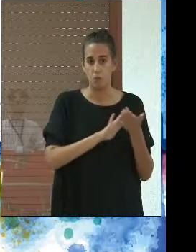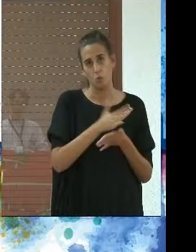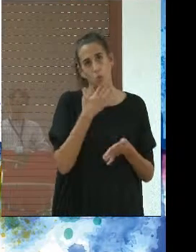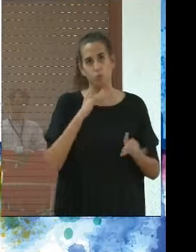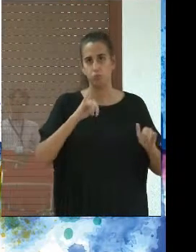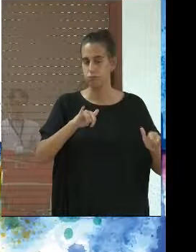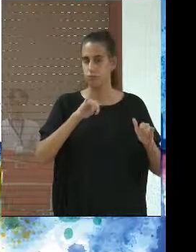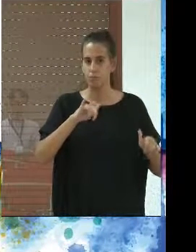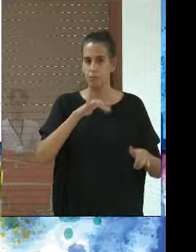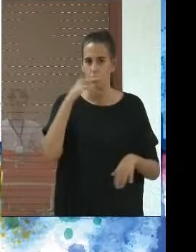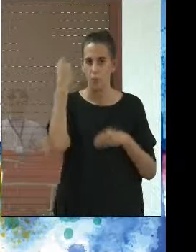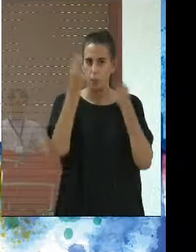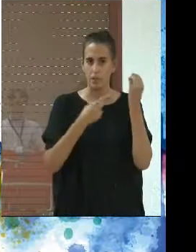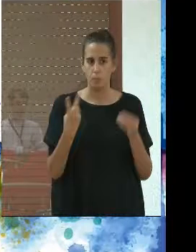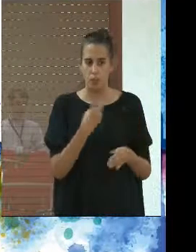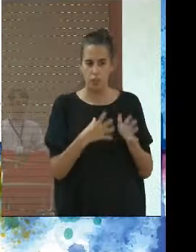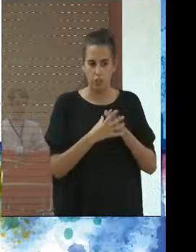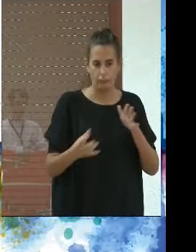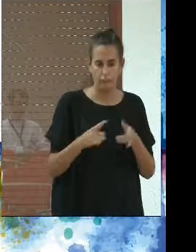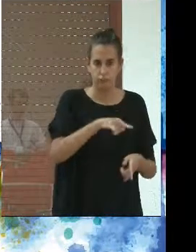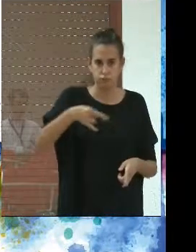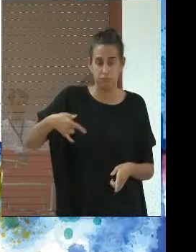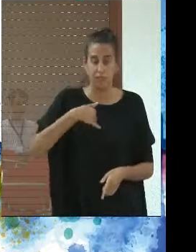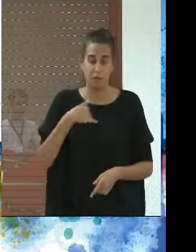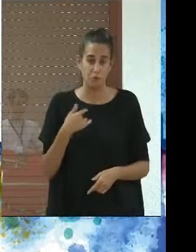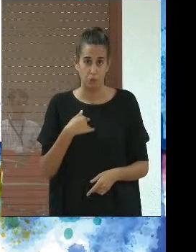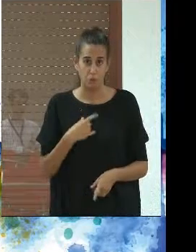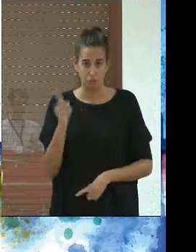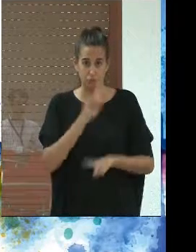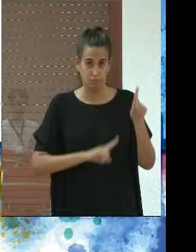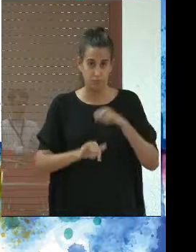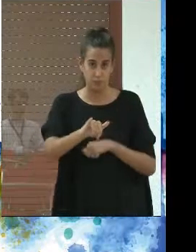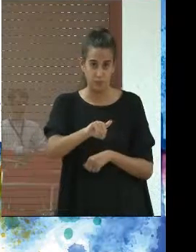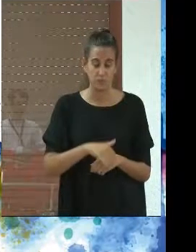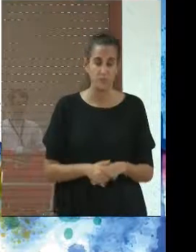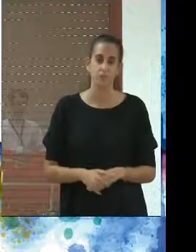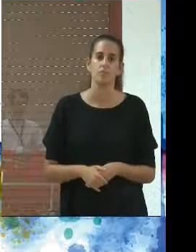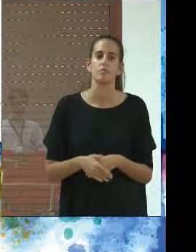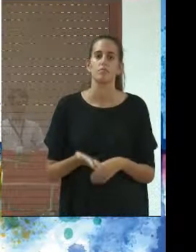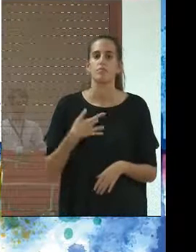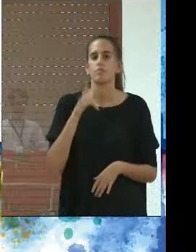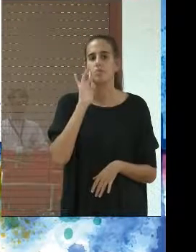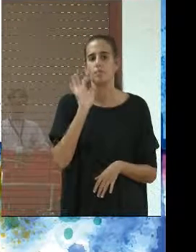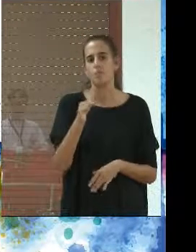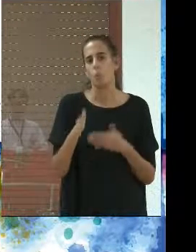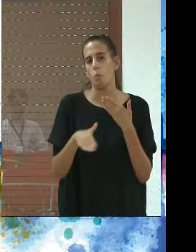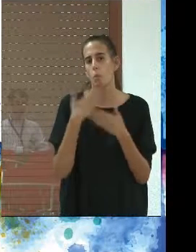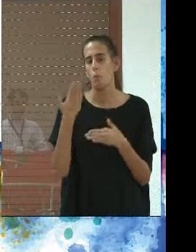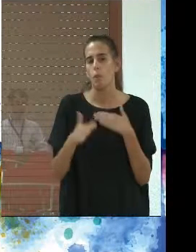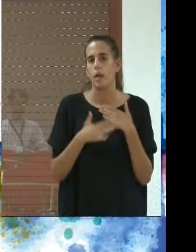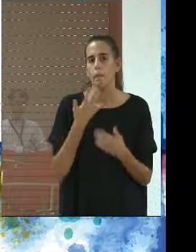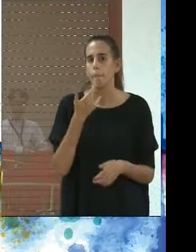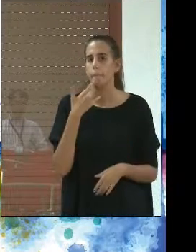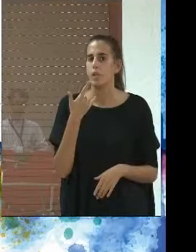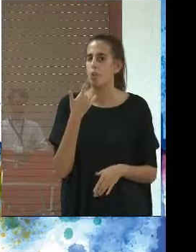joking that almost any day they'll start reproducing among themselves, recreate themselves. It's true that it's